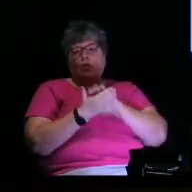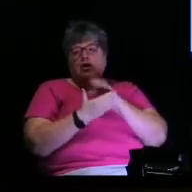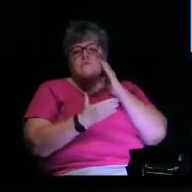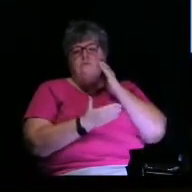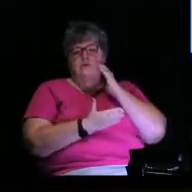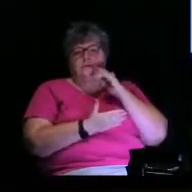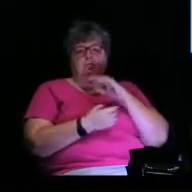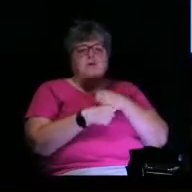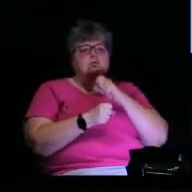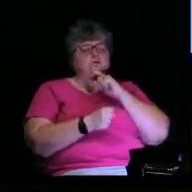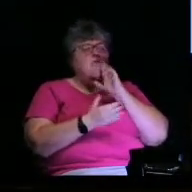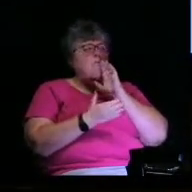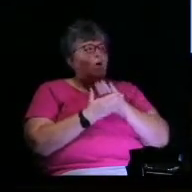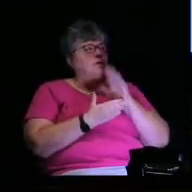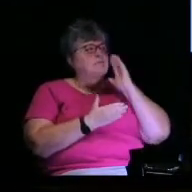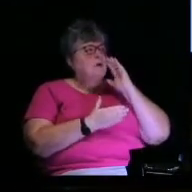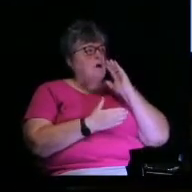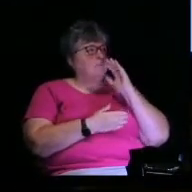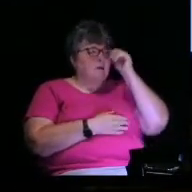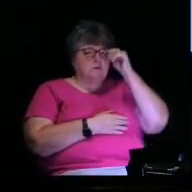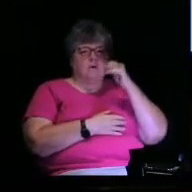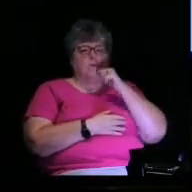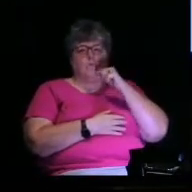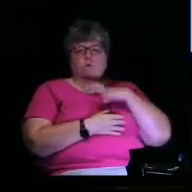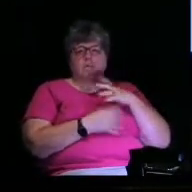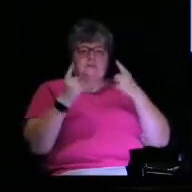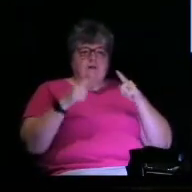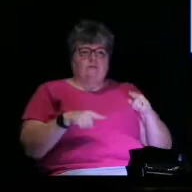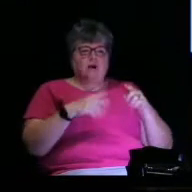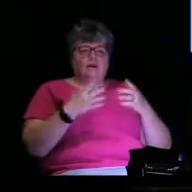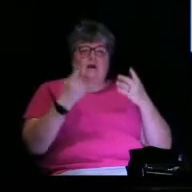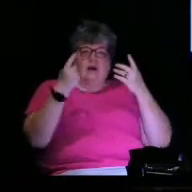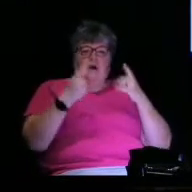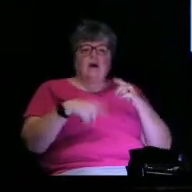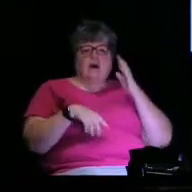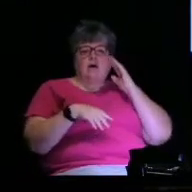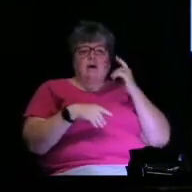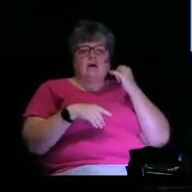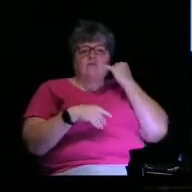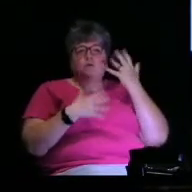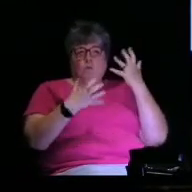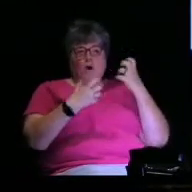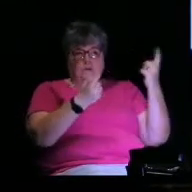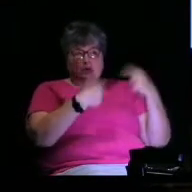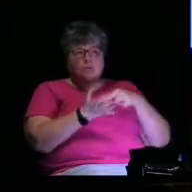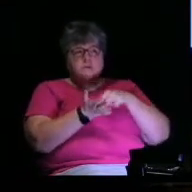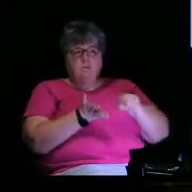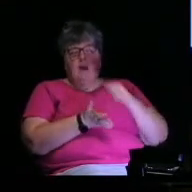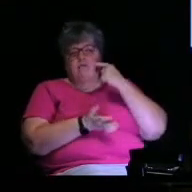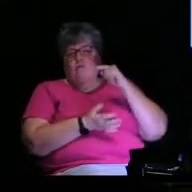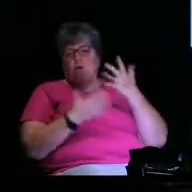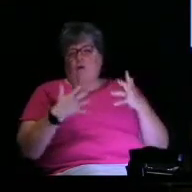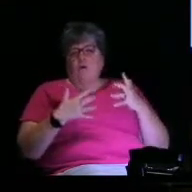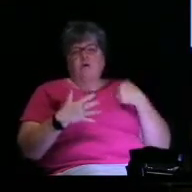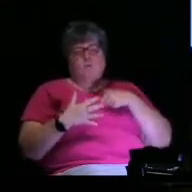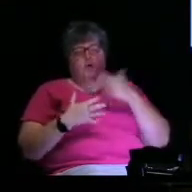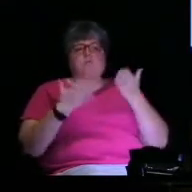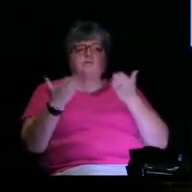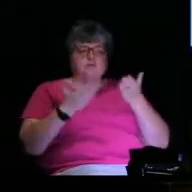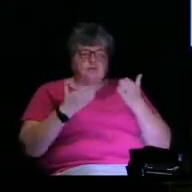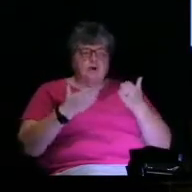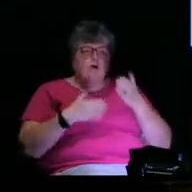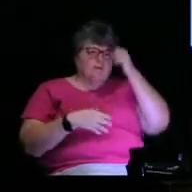Make sure their wives know, hey, there's a women's event coming up, and if you want to come, it is paid for. The people at Journey are paying for you to come to this women's event, right? We're going to serve these people. So we're going to